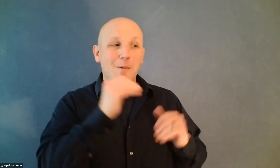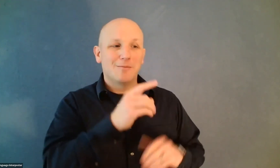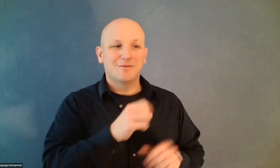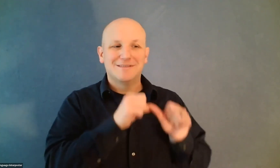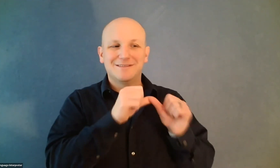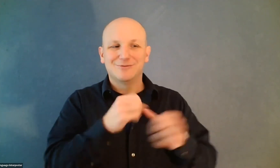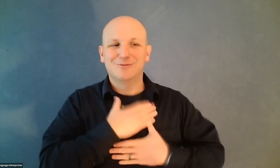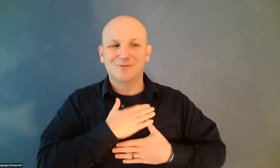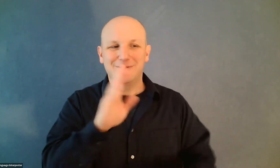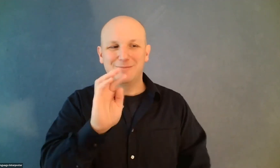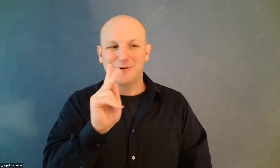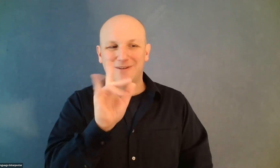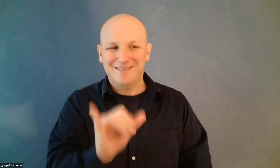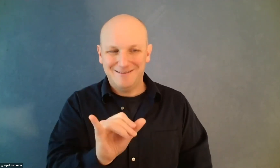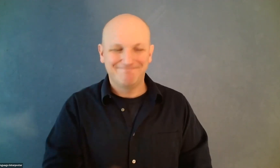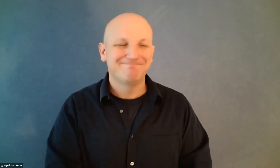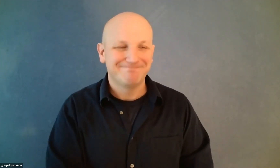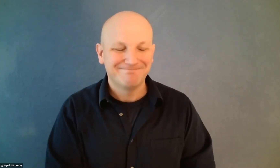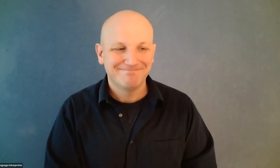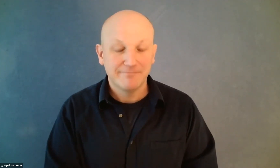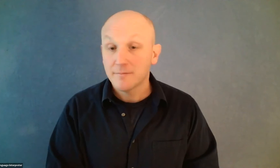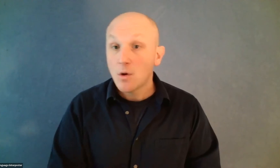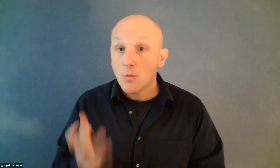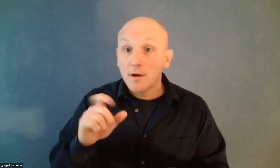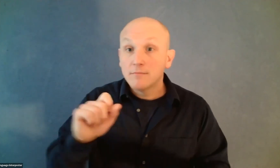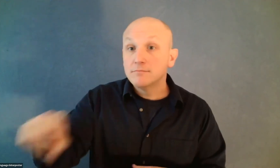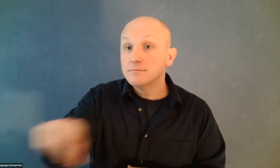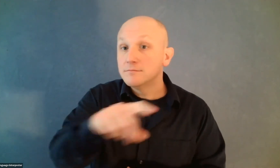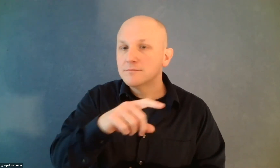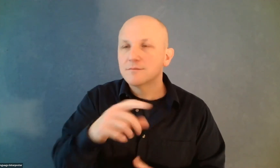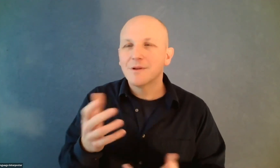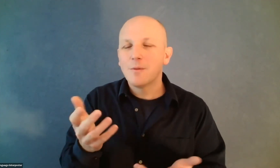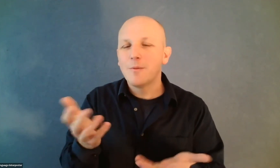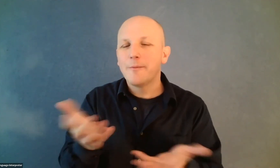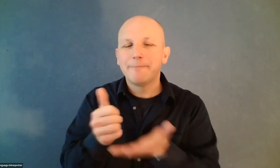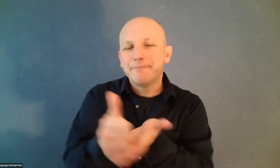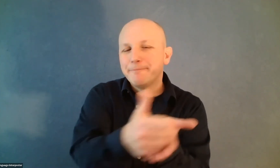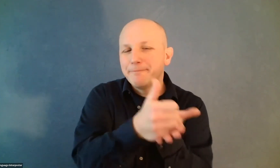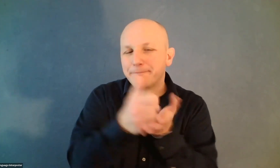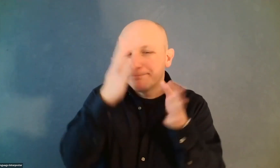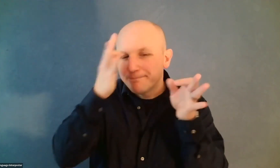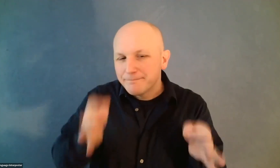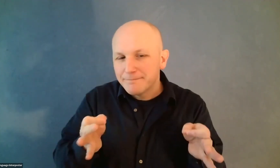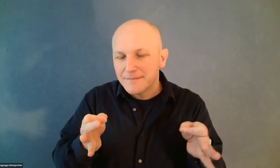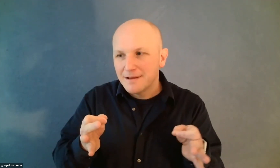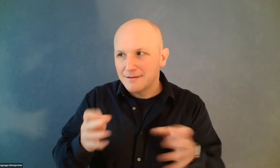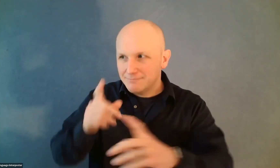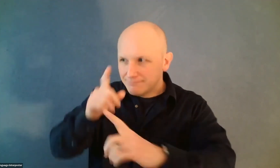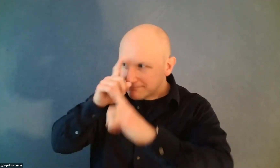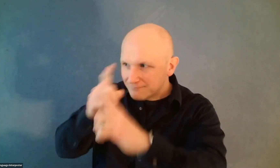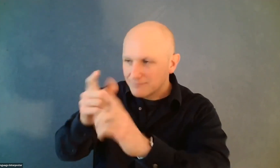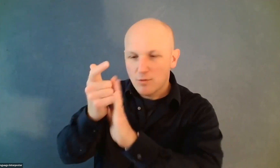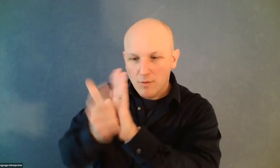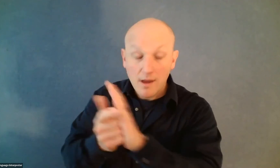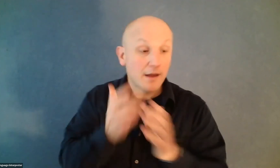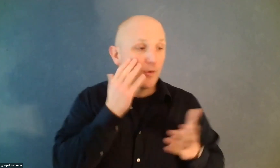are. Okay, so I wanted to ask you guys what shaped your decision to pursue law. I know you've addressed that a little bit,